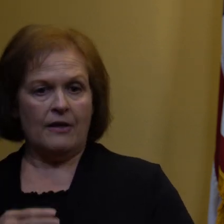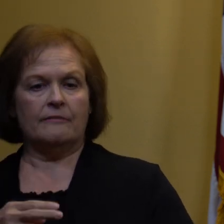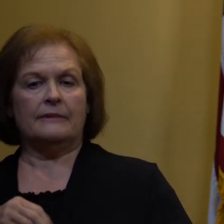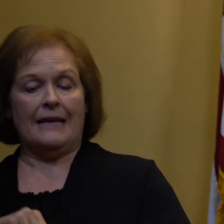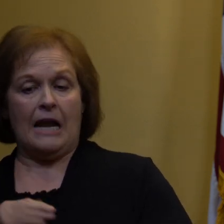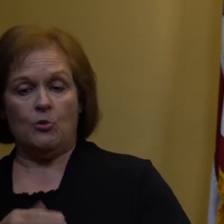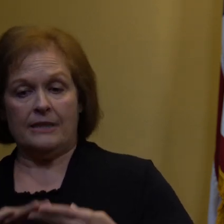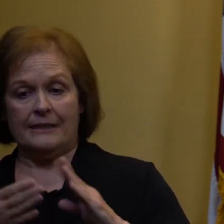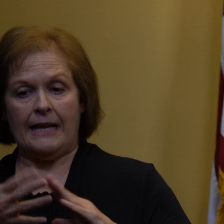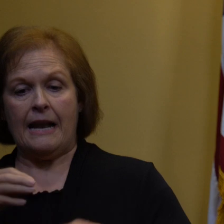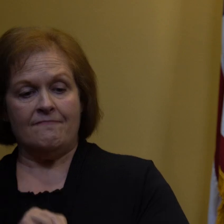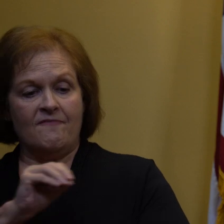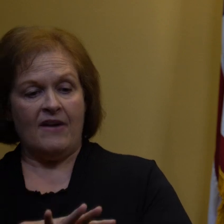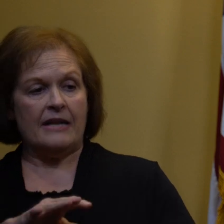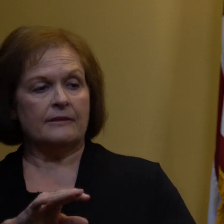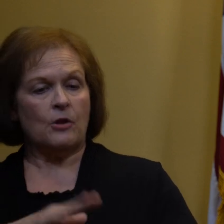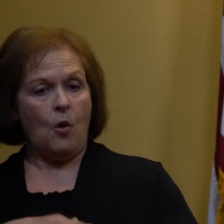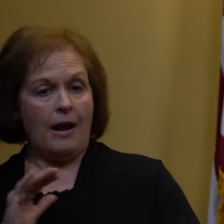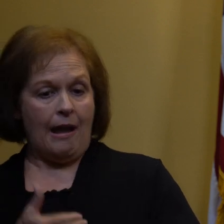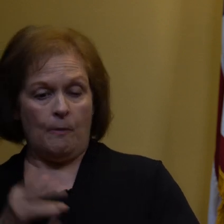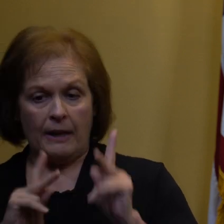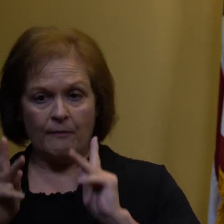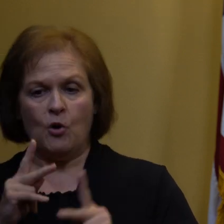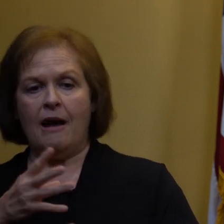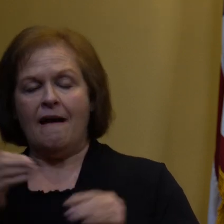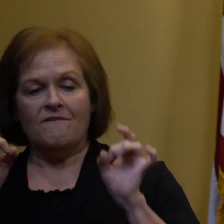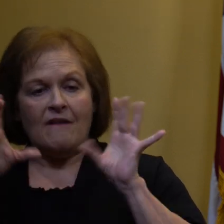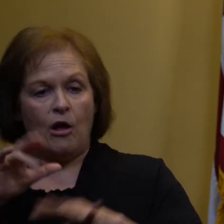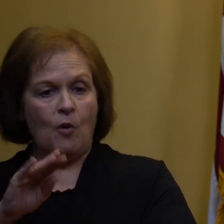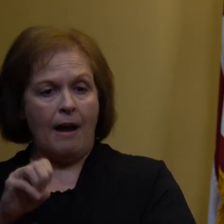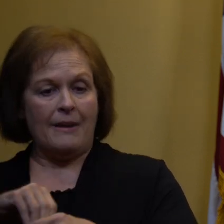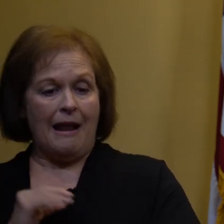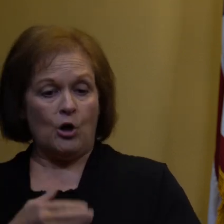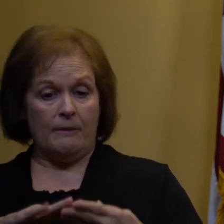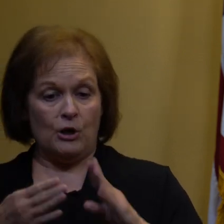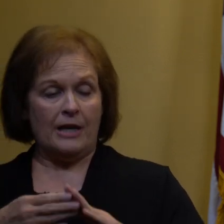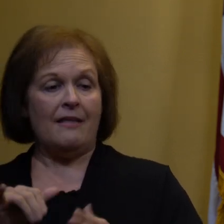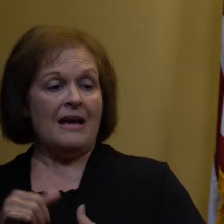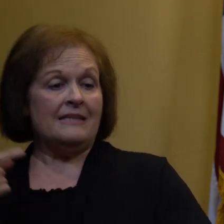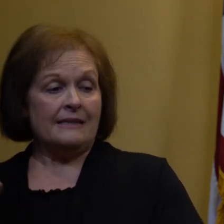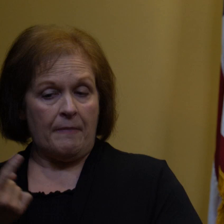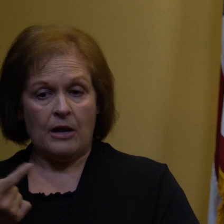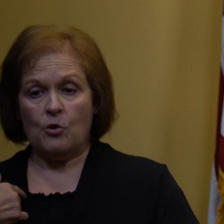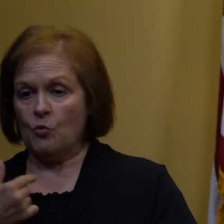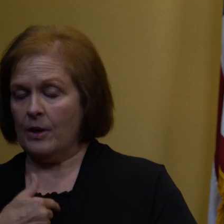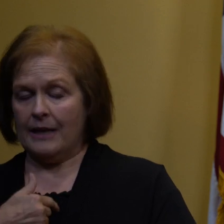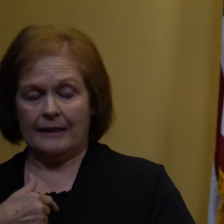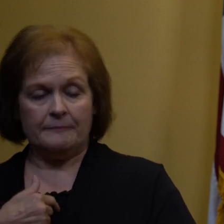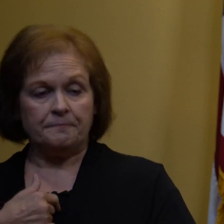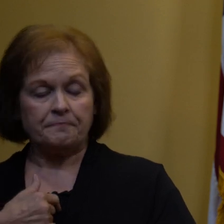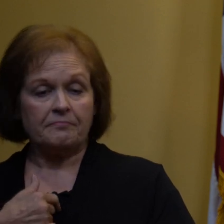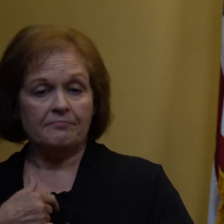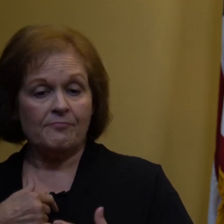our city and the impacts that it's having on our people, on violent crime in our community, and it's something that we can no longer,